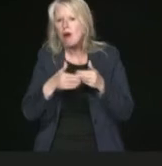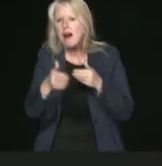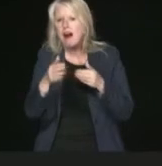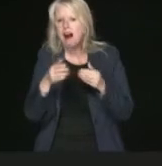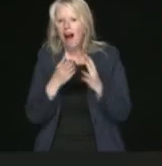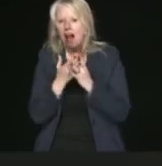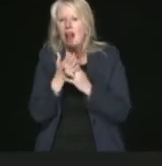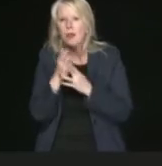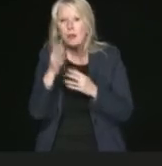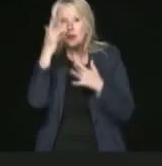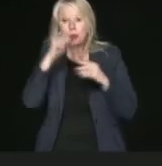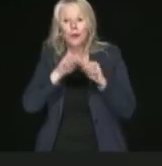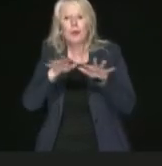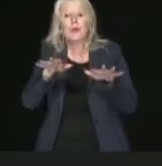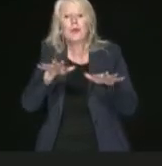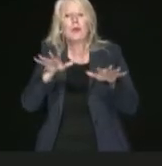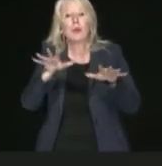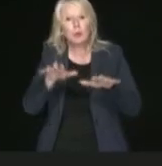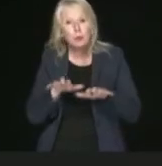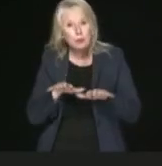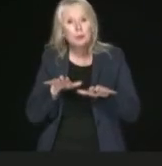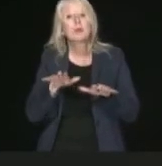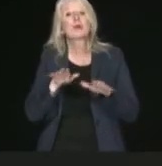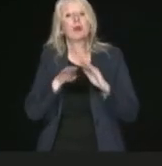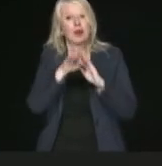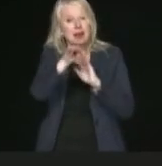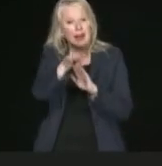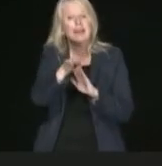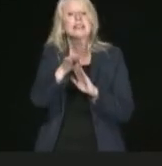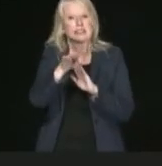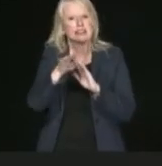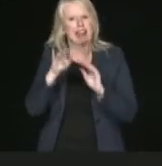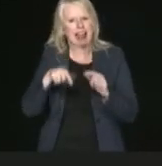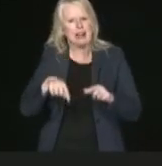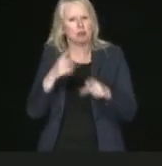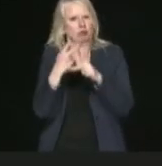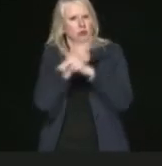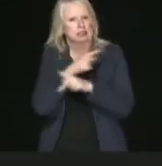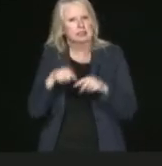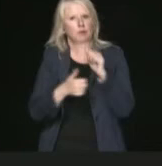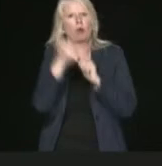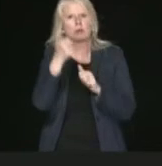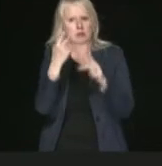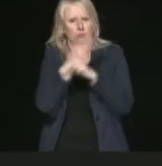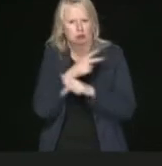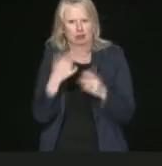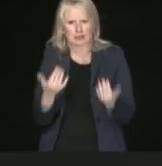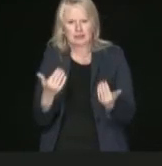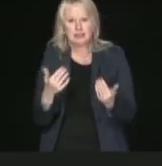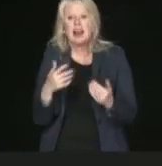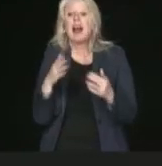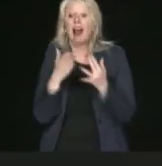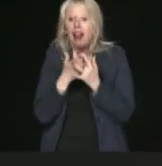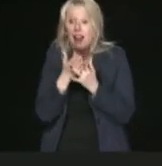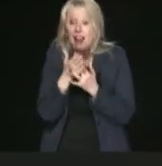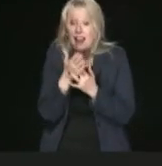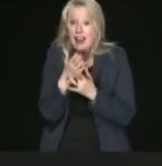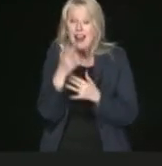first wave of COVID-19 that should be the most serious. Now, once we've come through this first